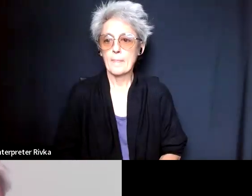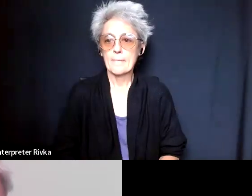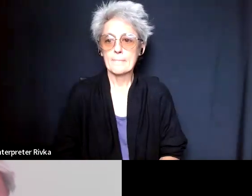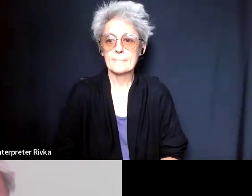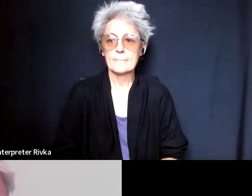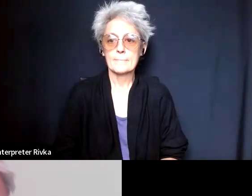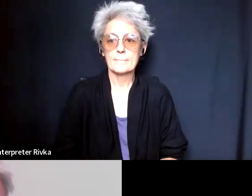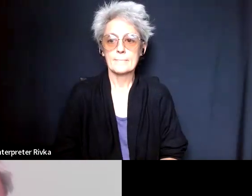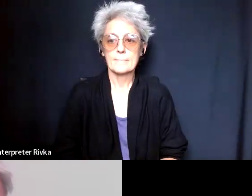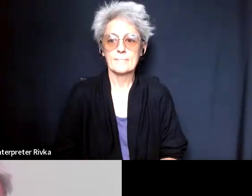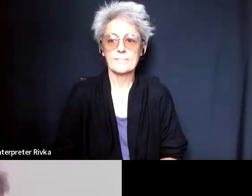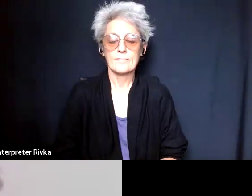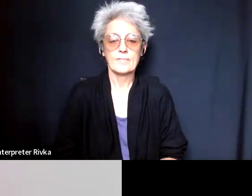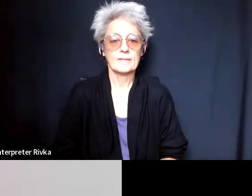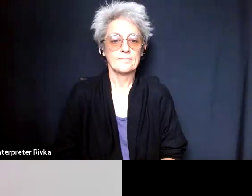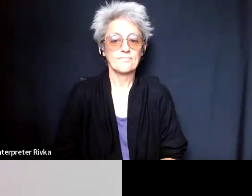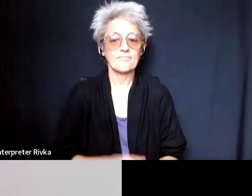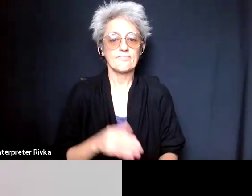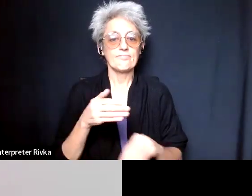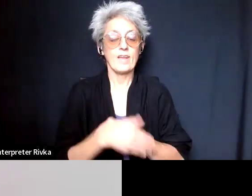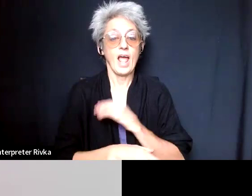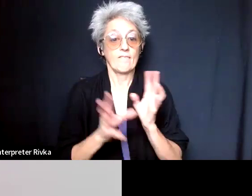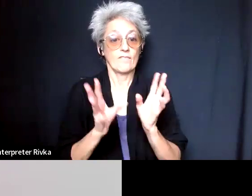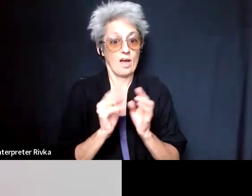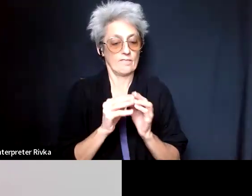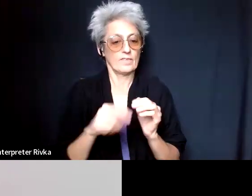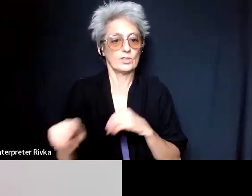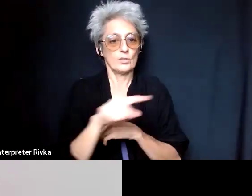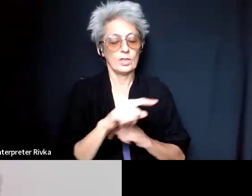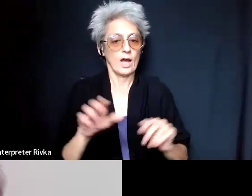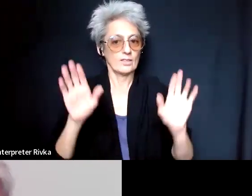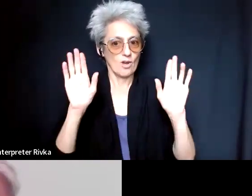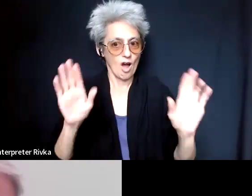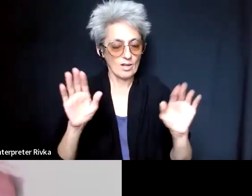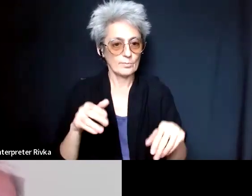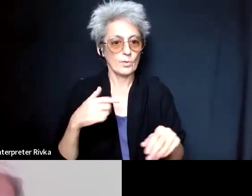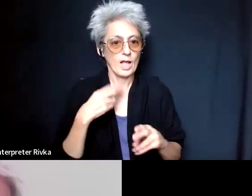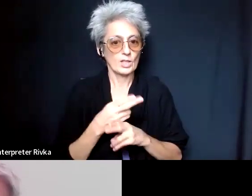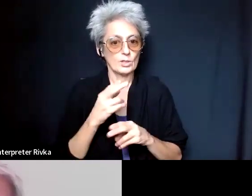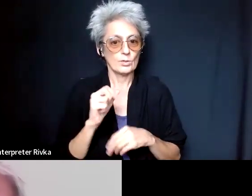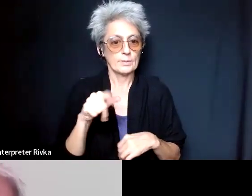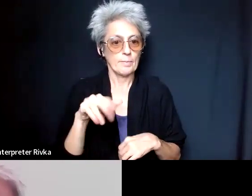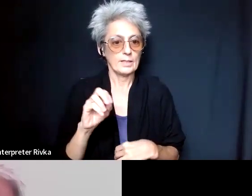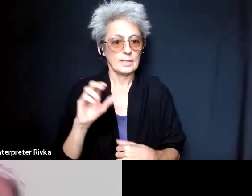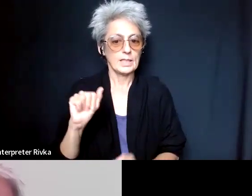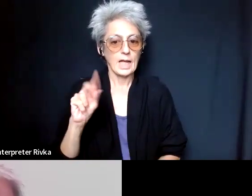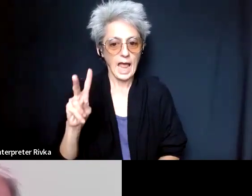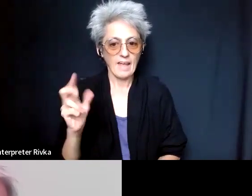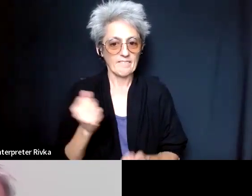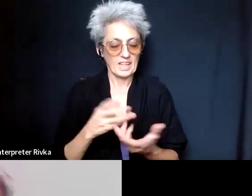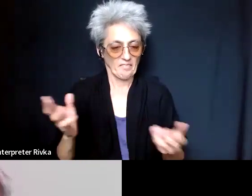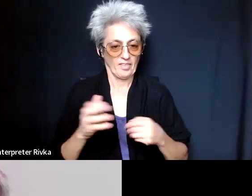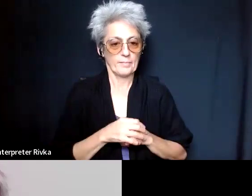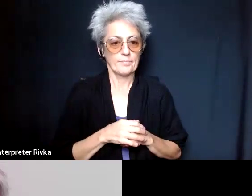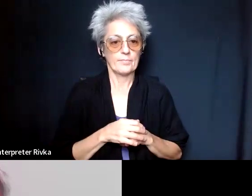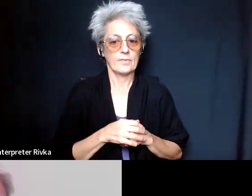the conference, you guys were awesome. You let us use some space and AV and everything else. We asked individuals to please